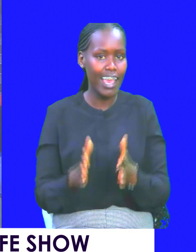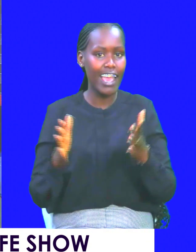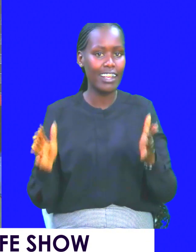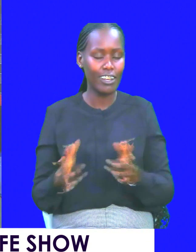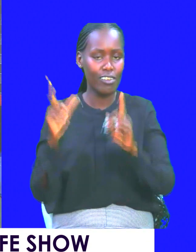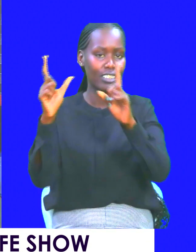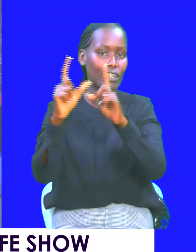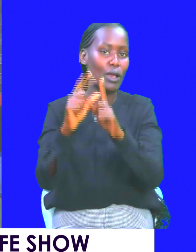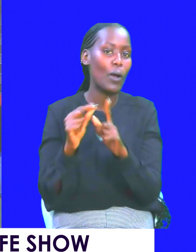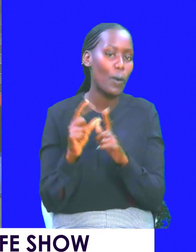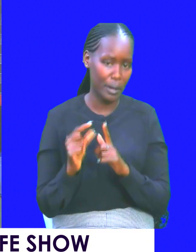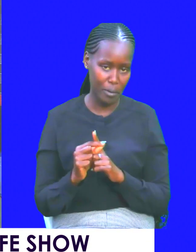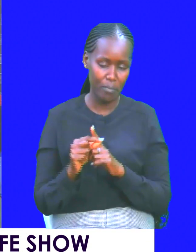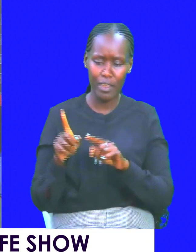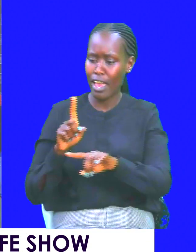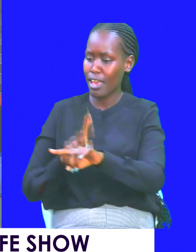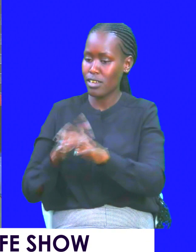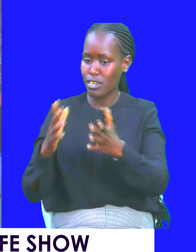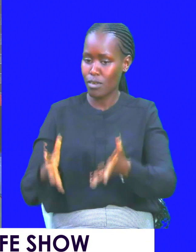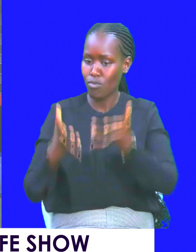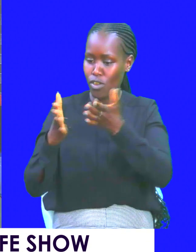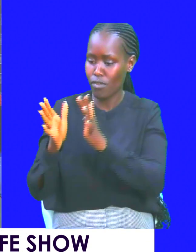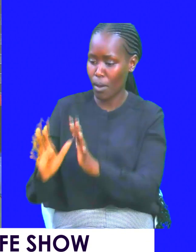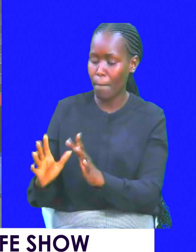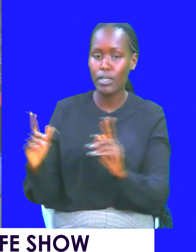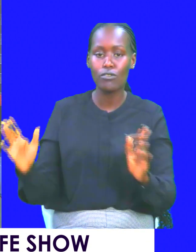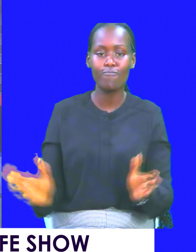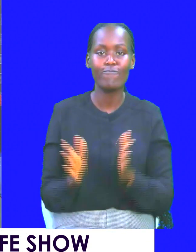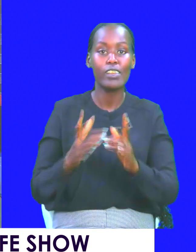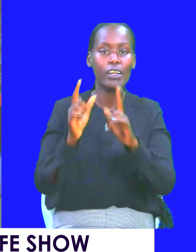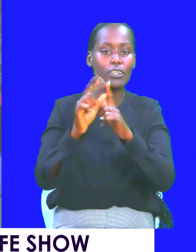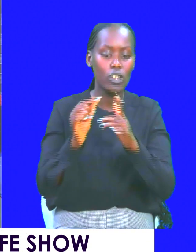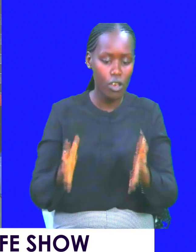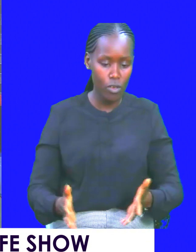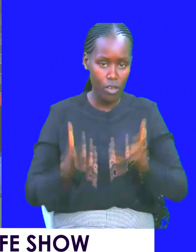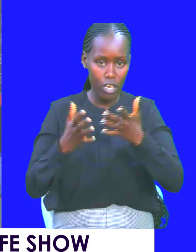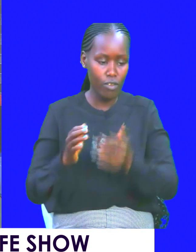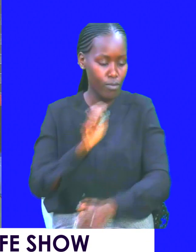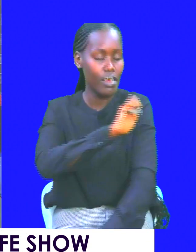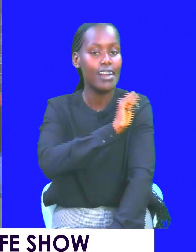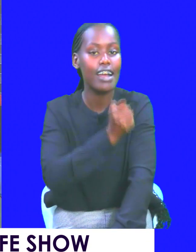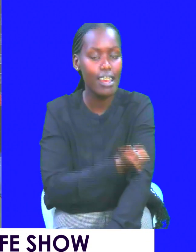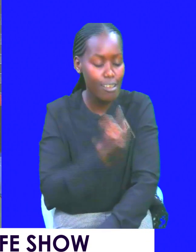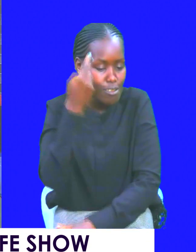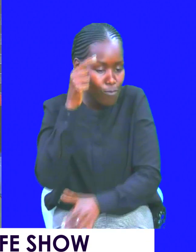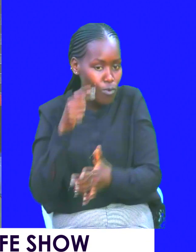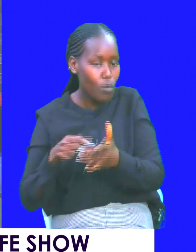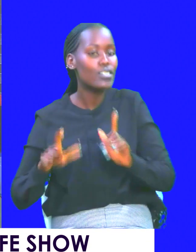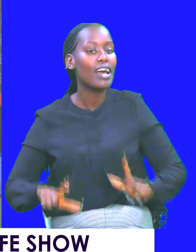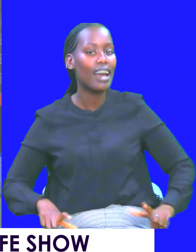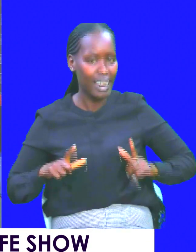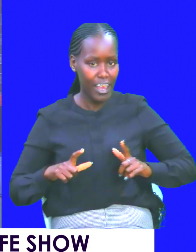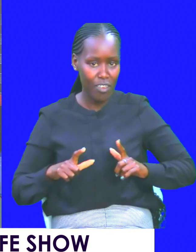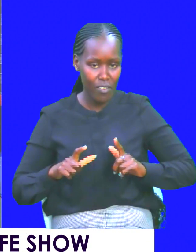word. When you give somebody an encouraging word, you're giving them the energy for life. So